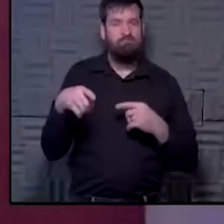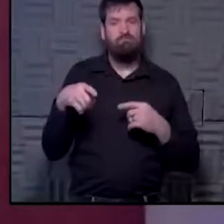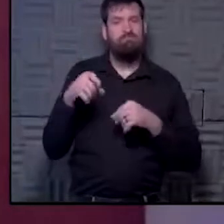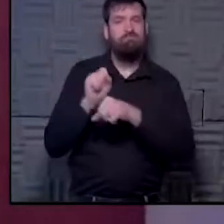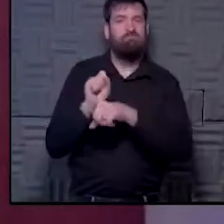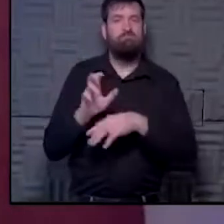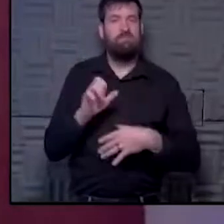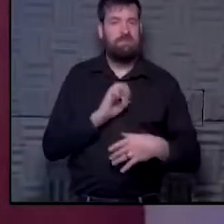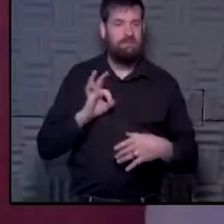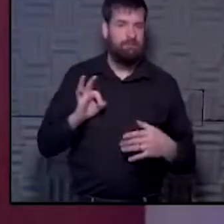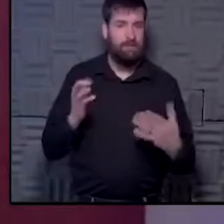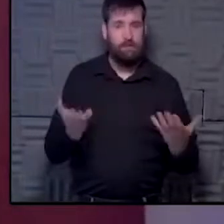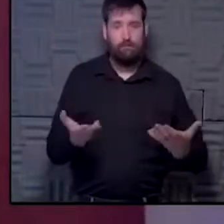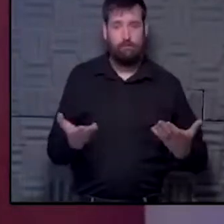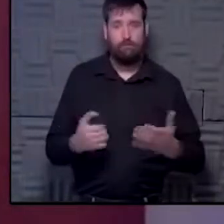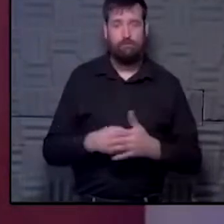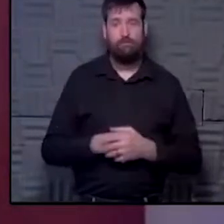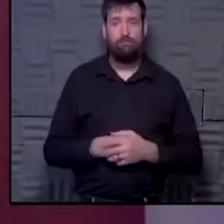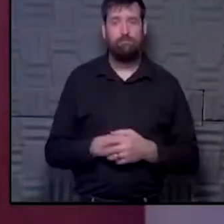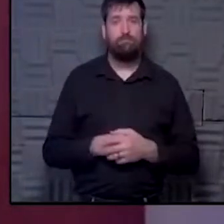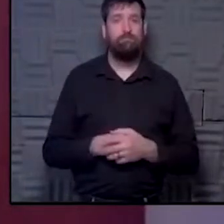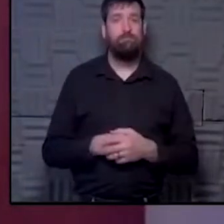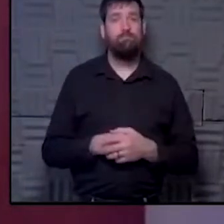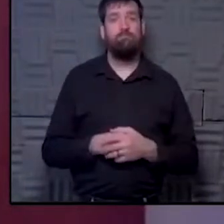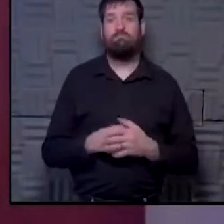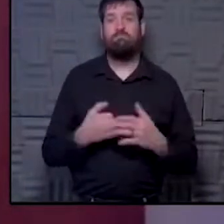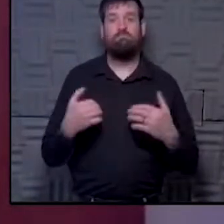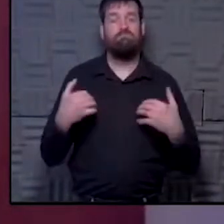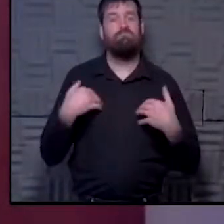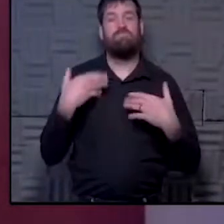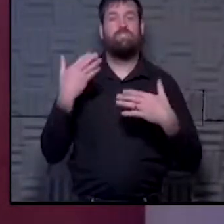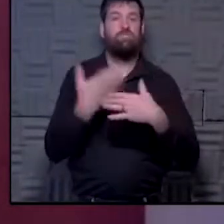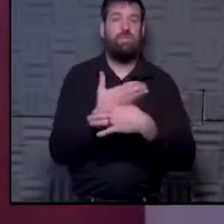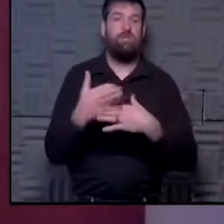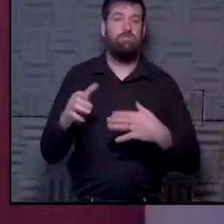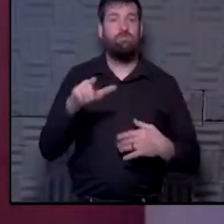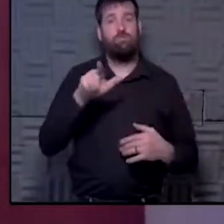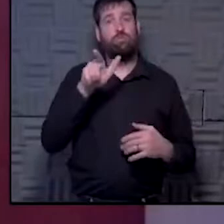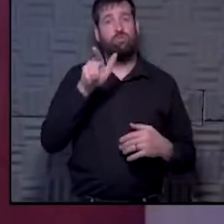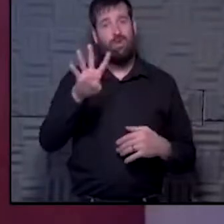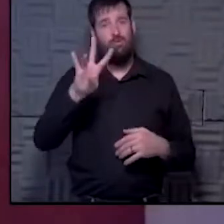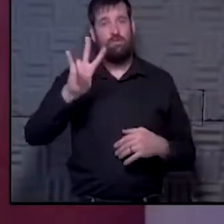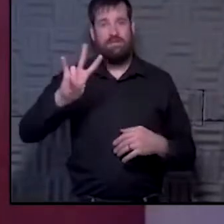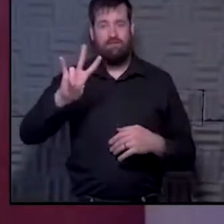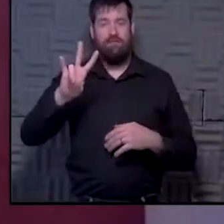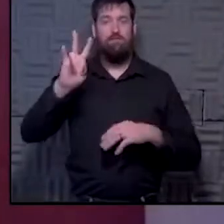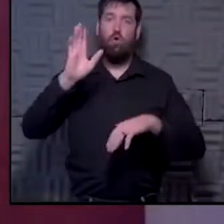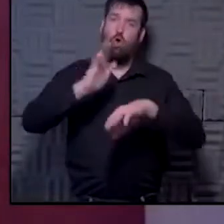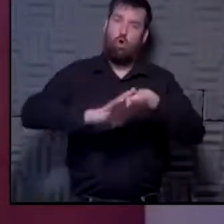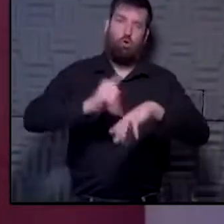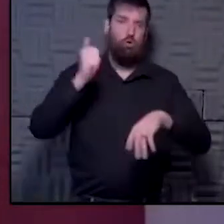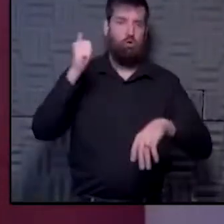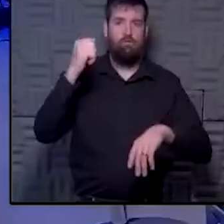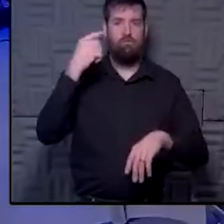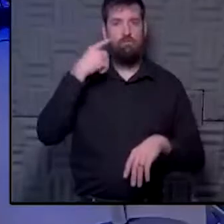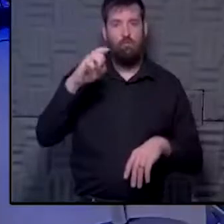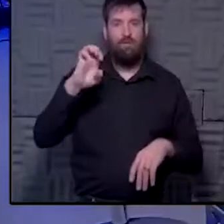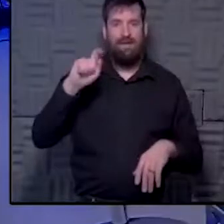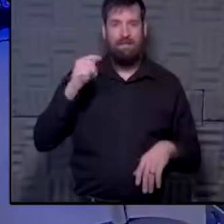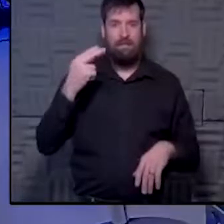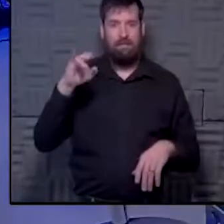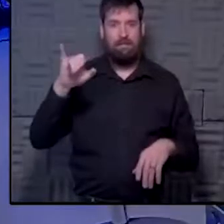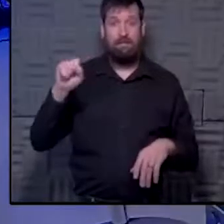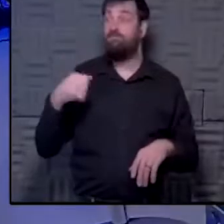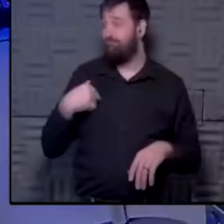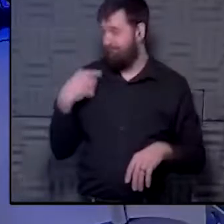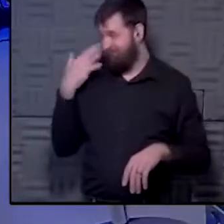employees, staff people here, share 24/7 on call for ethics consultation. And it's a big deal, because I know